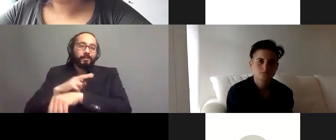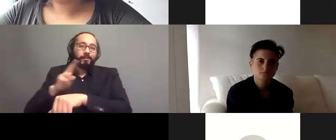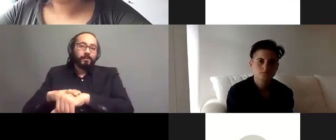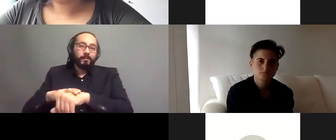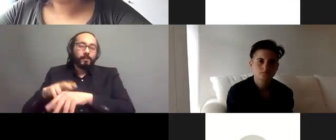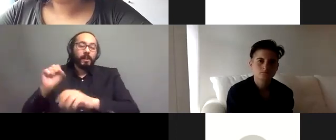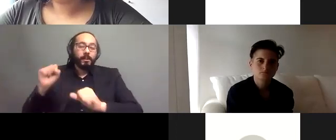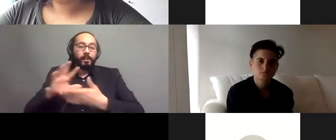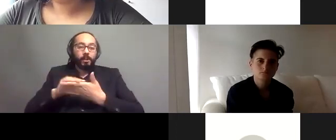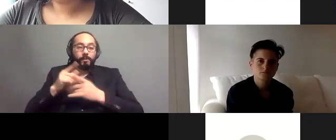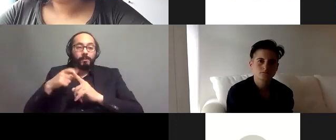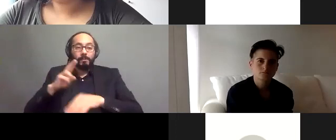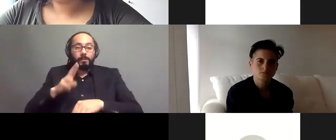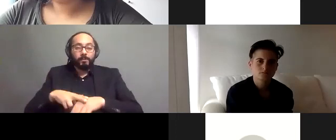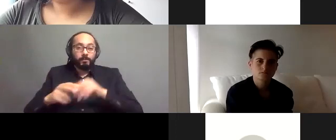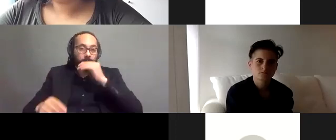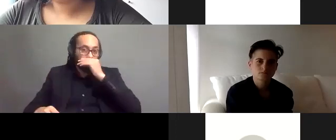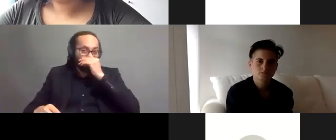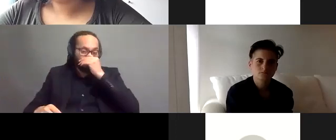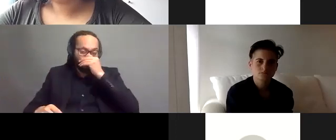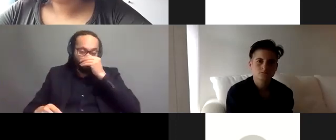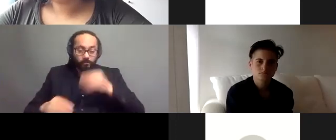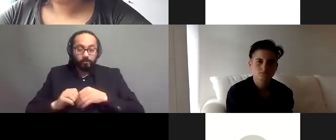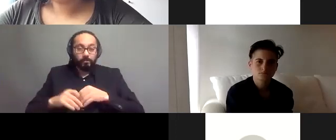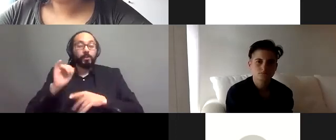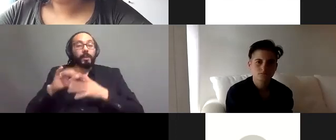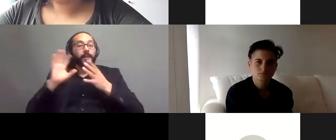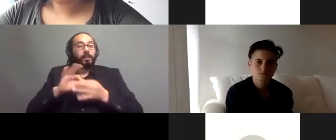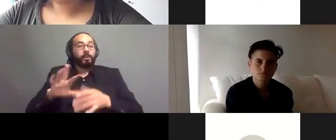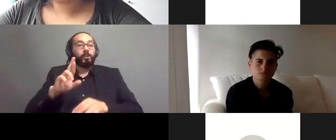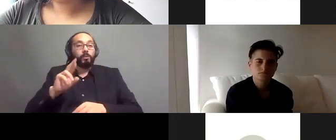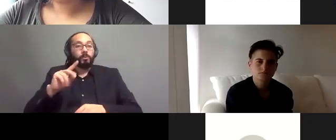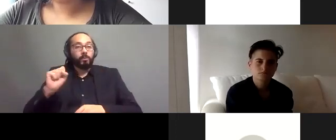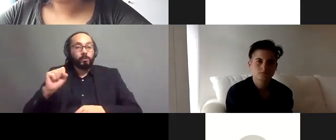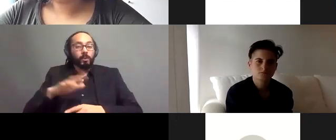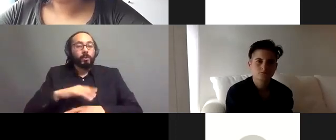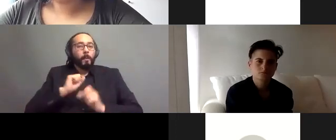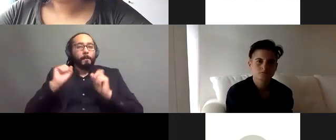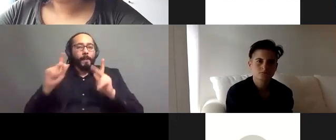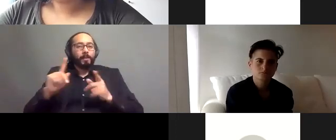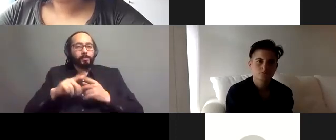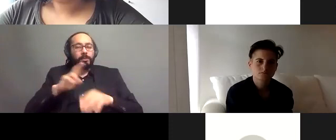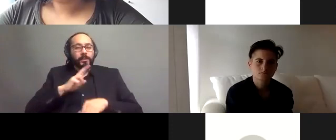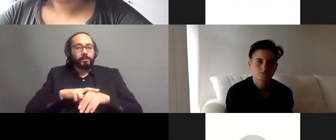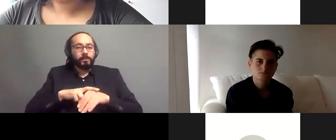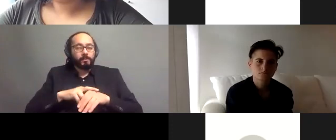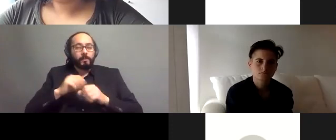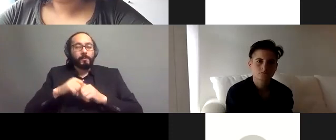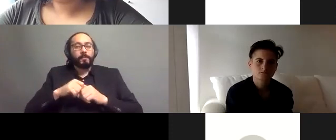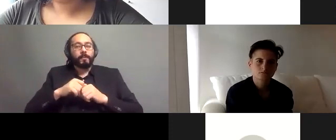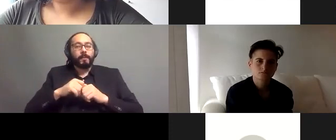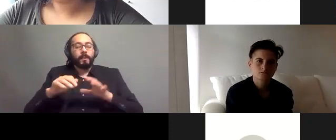well. So just come back to that, come back to the roots, go back to nature, and just find what you can to carry with